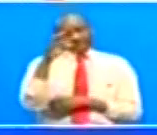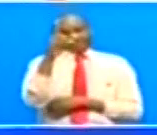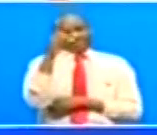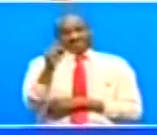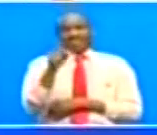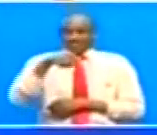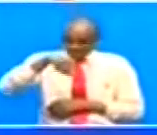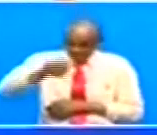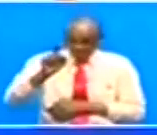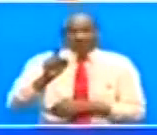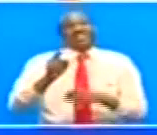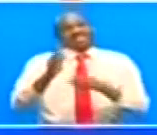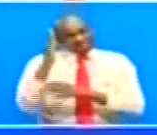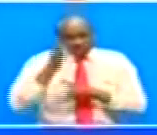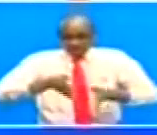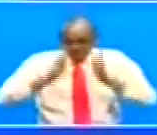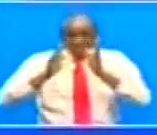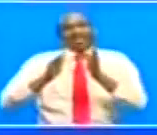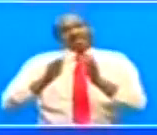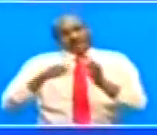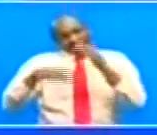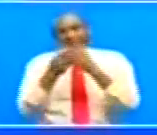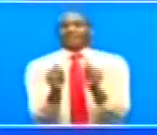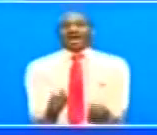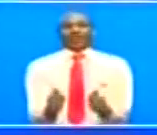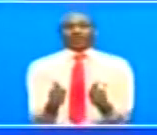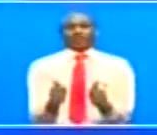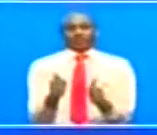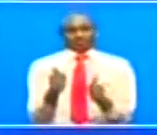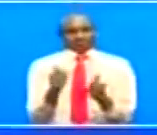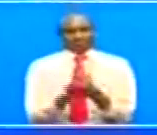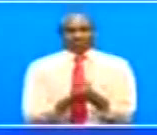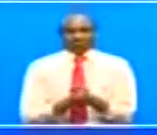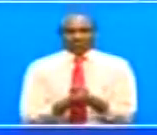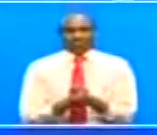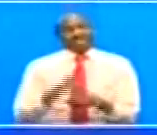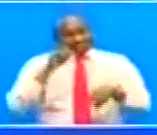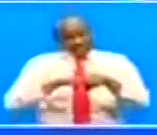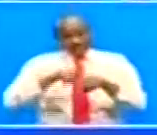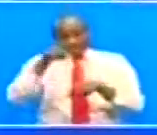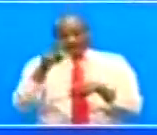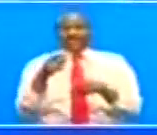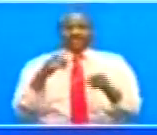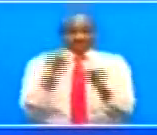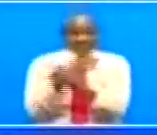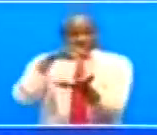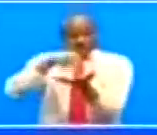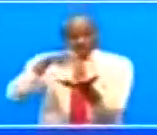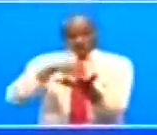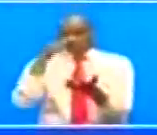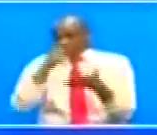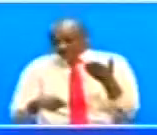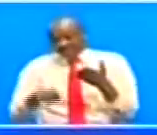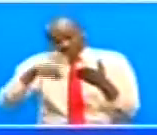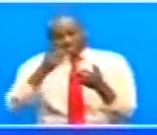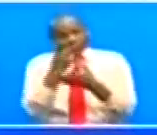not met the security guidelines to the rallies of both Dr. Besigye and General Muntu. After harmonizing positions, Besigye and